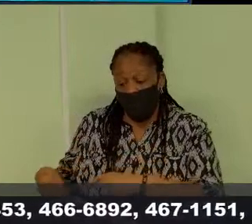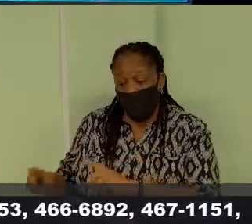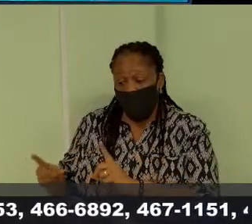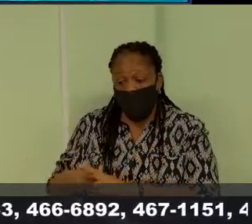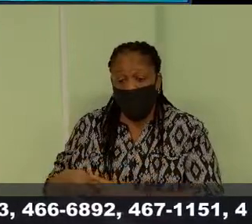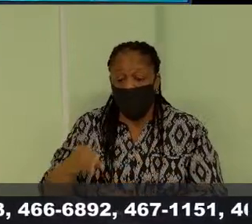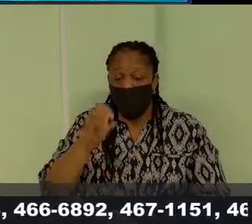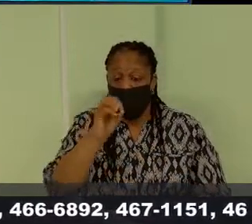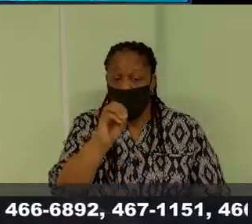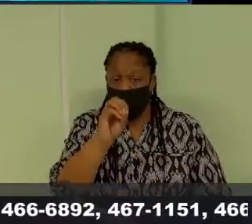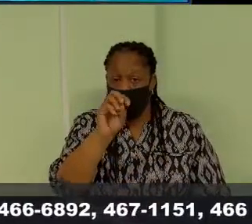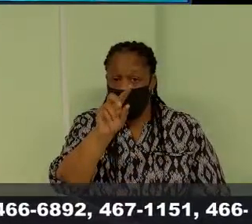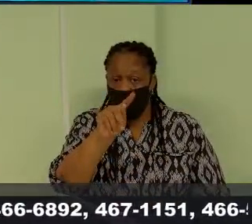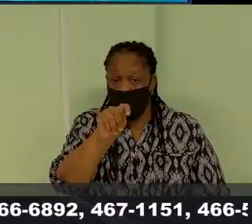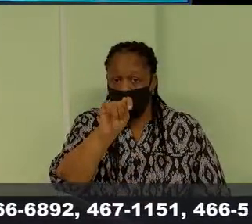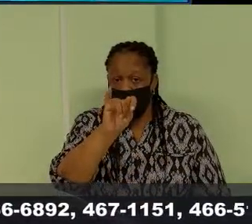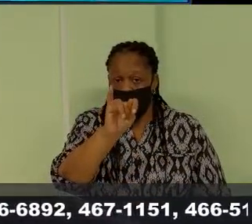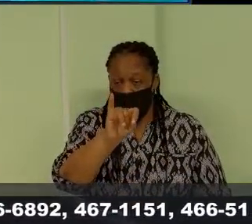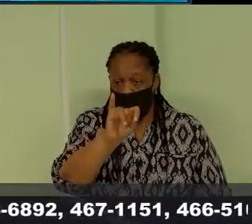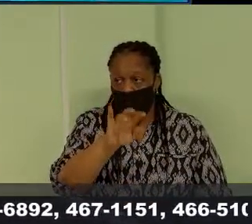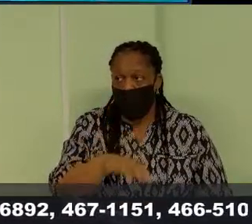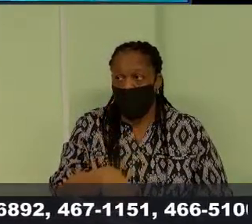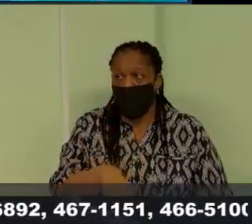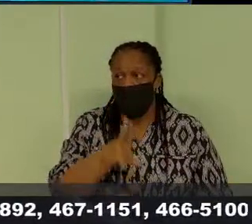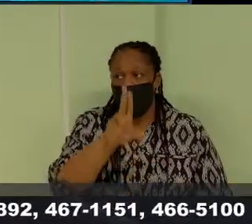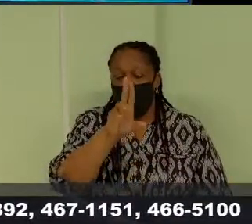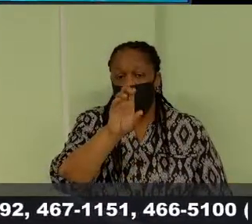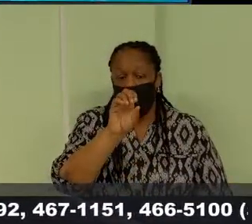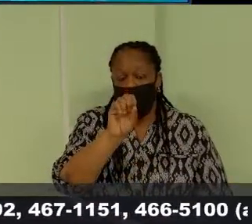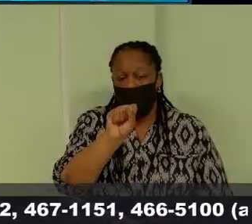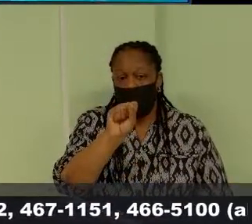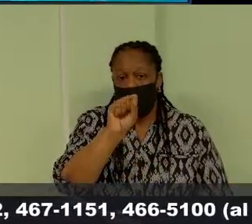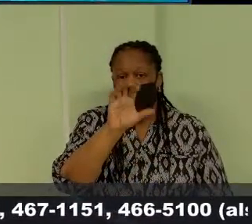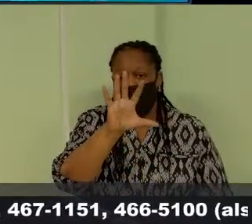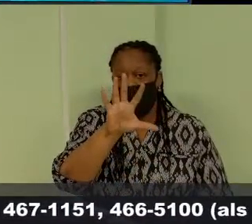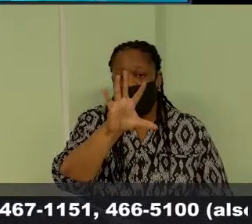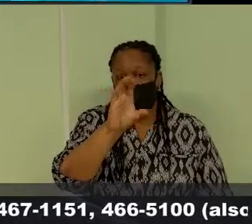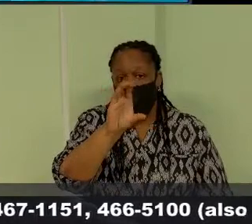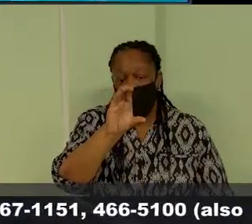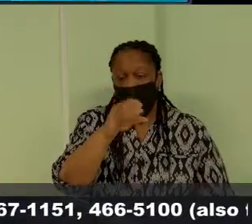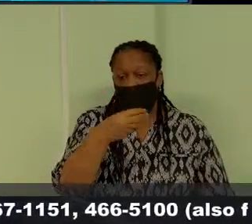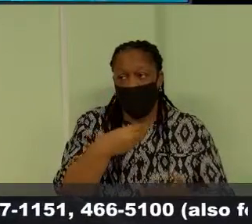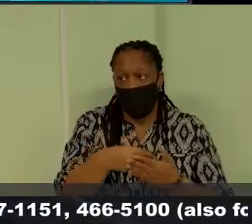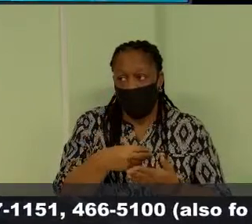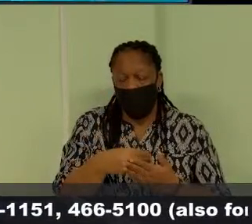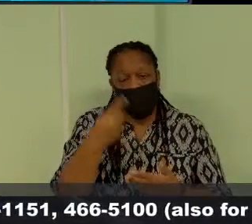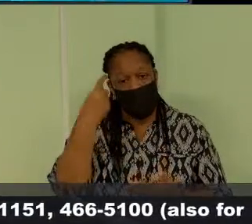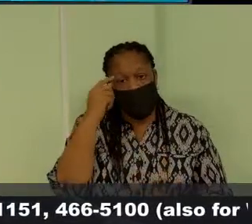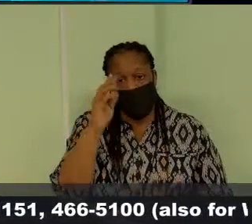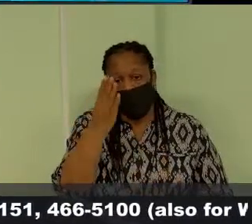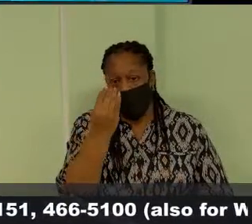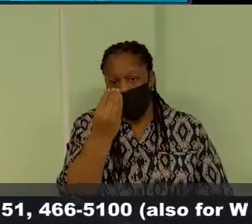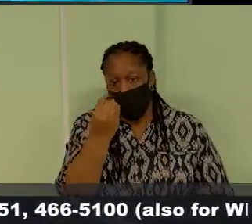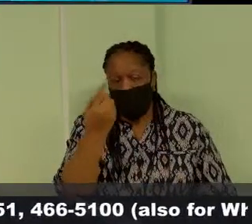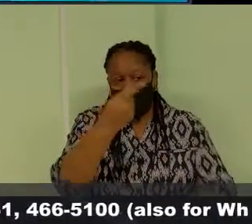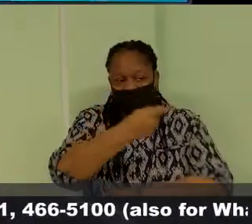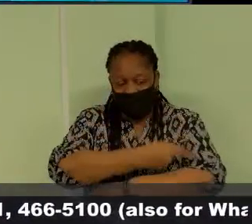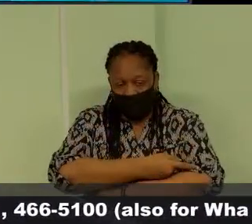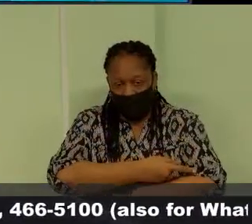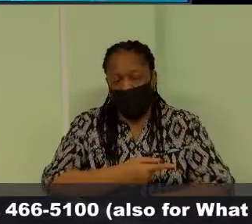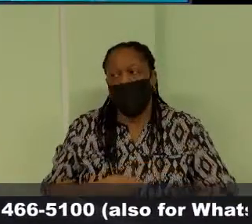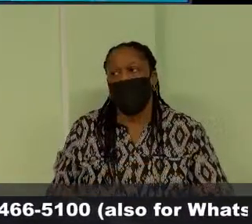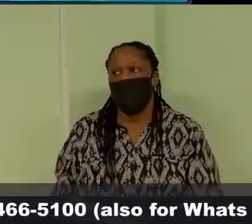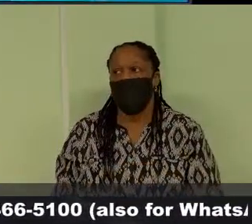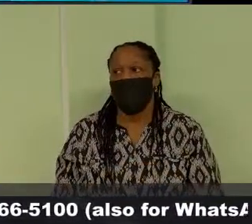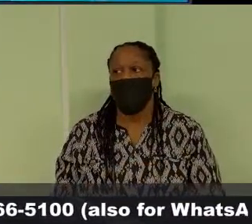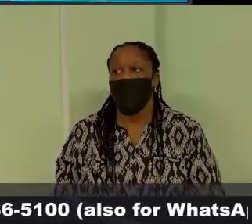the OTI, it's US $500 for the 14-day period. All right, and if